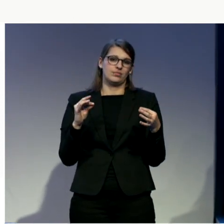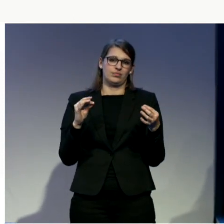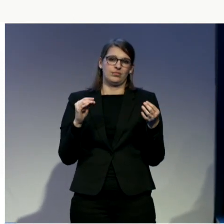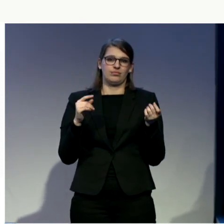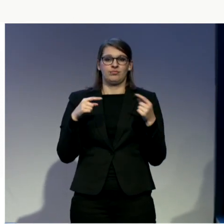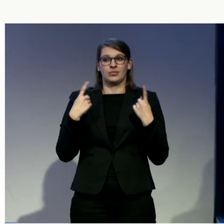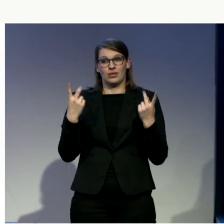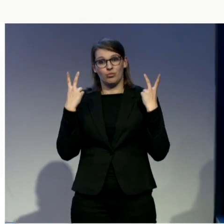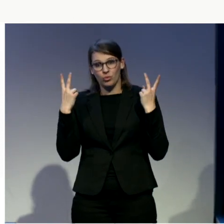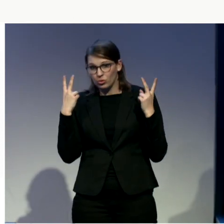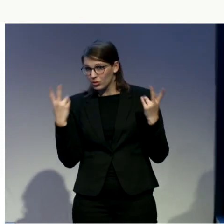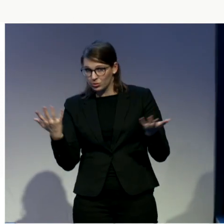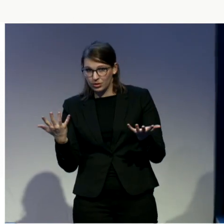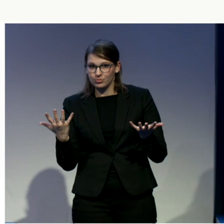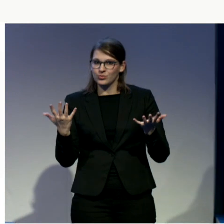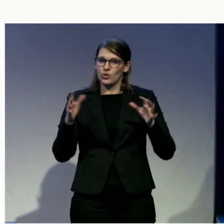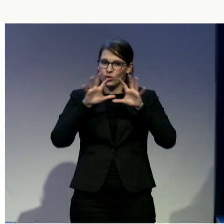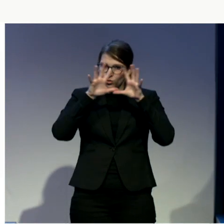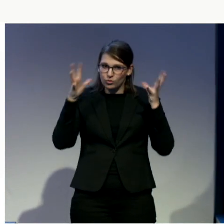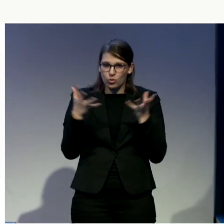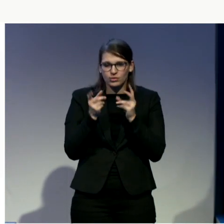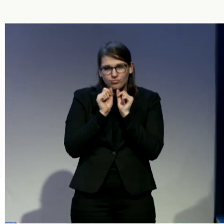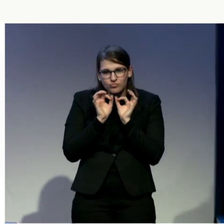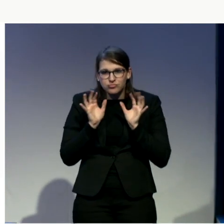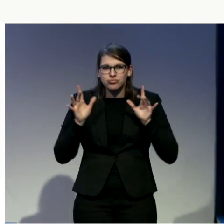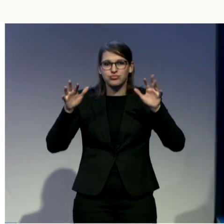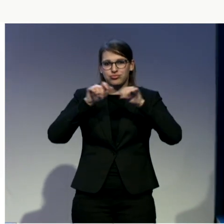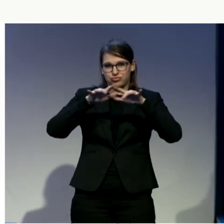have to listen sooner or later. Thank you very much.